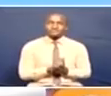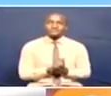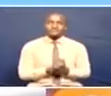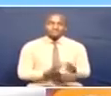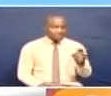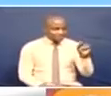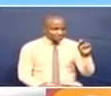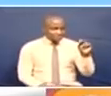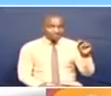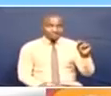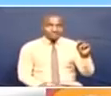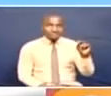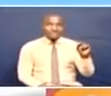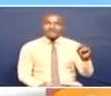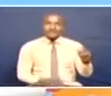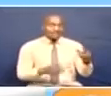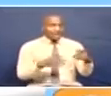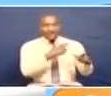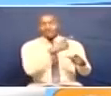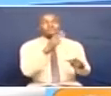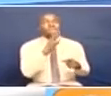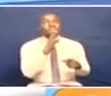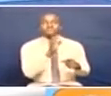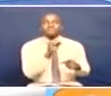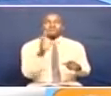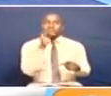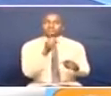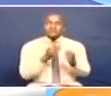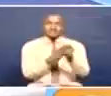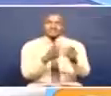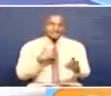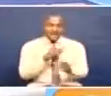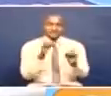standard, Jeff, don't allow this gentleman to. No, but it's true. Don't mislead us. No.